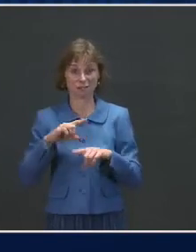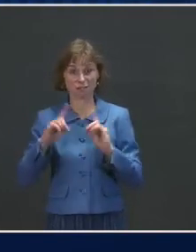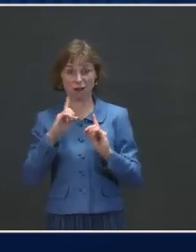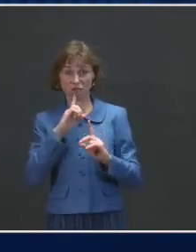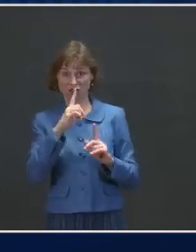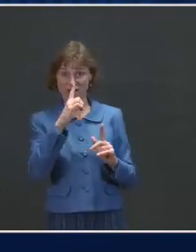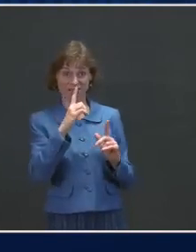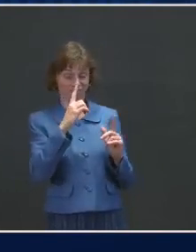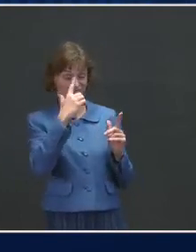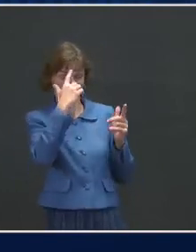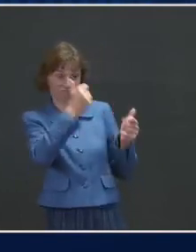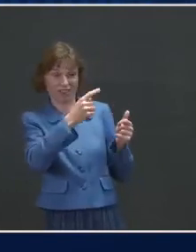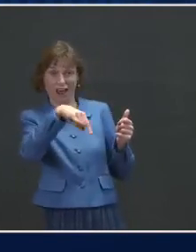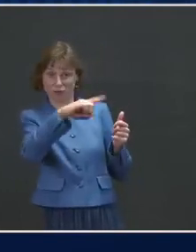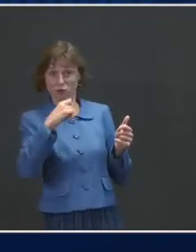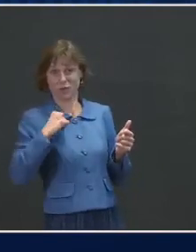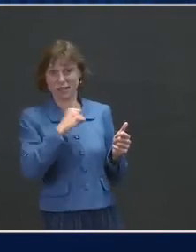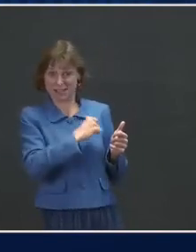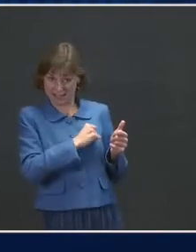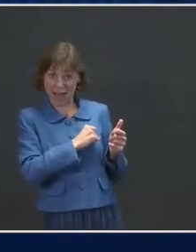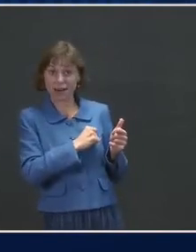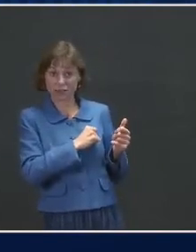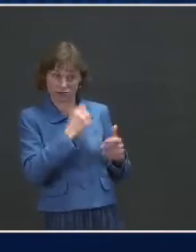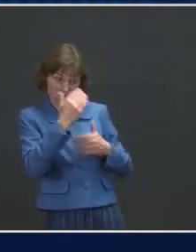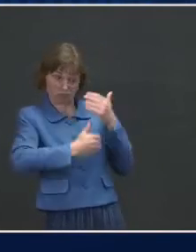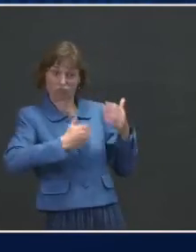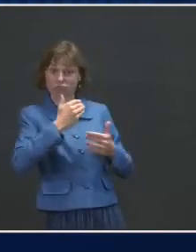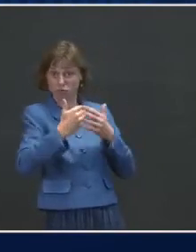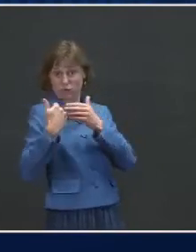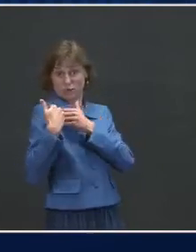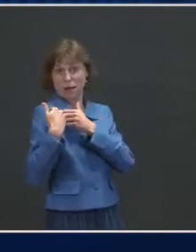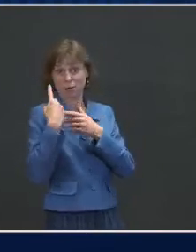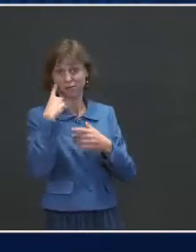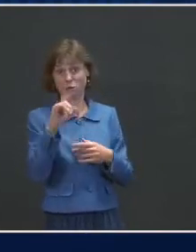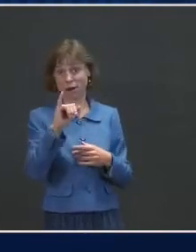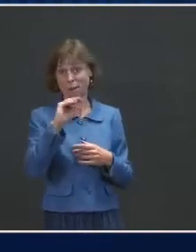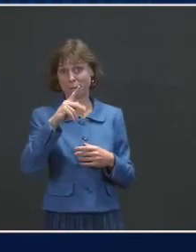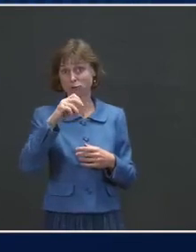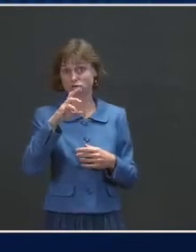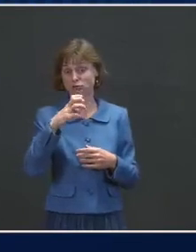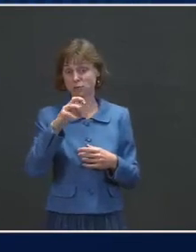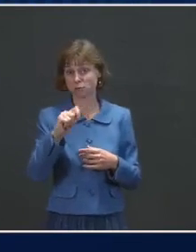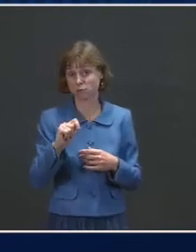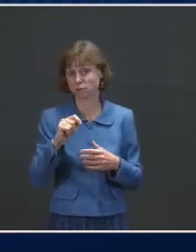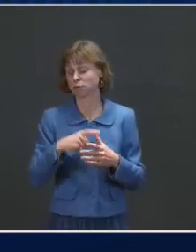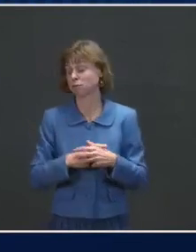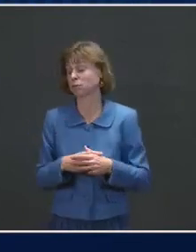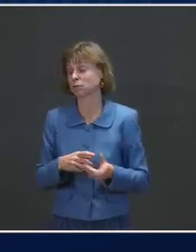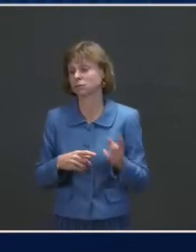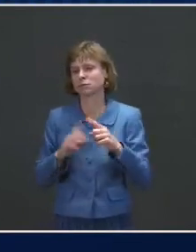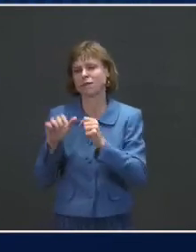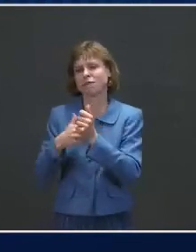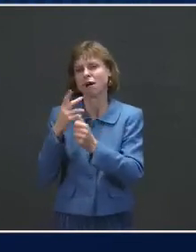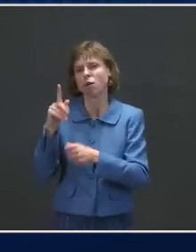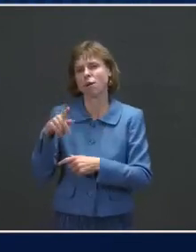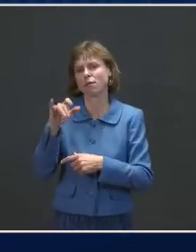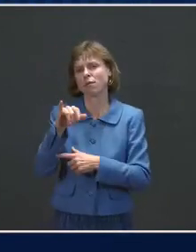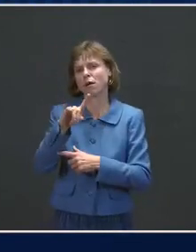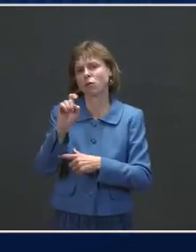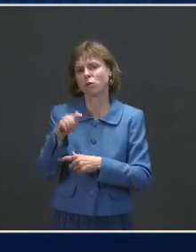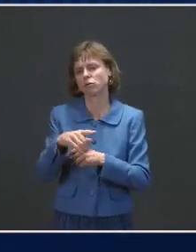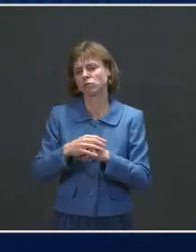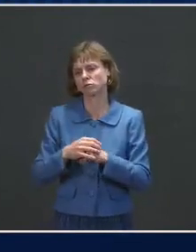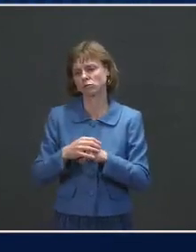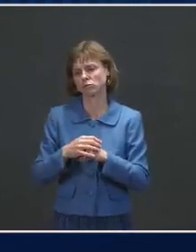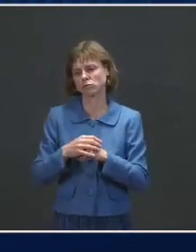this impeachment proceedings forward through. Go ahead. Follow up on that question. Will the president commit to giving